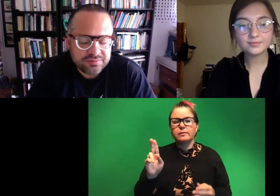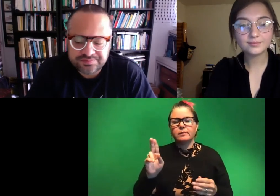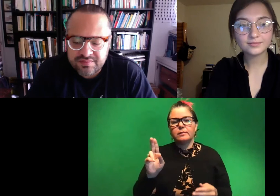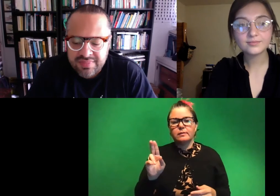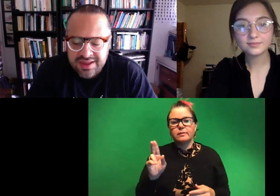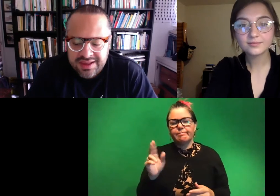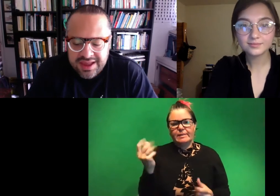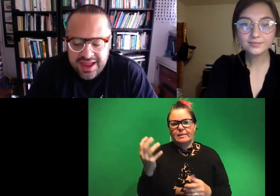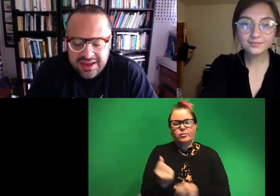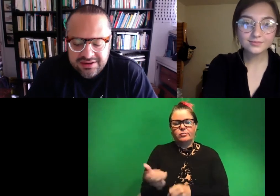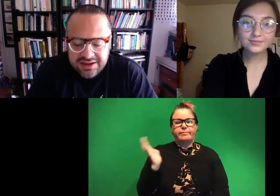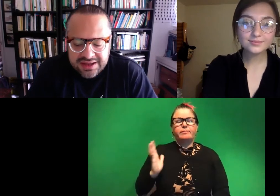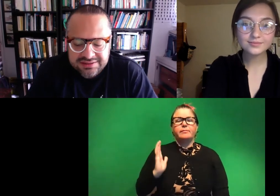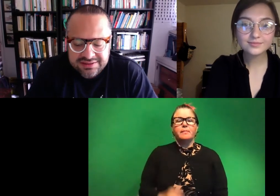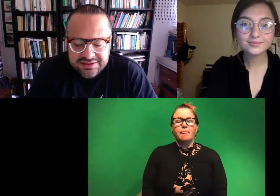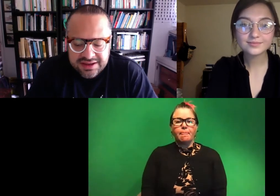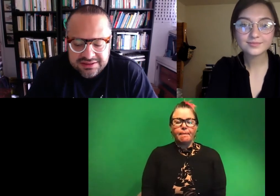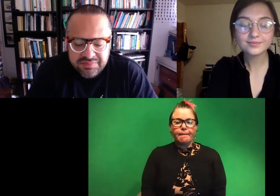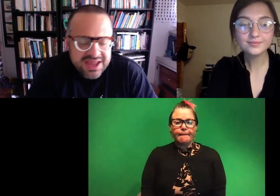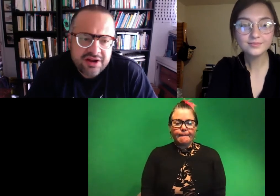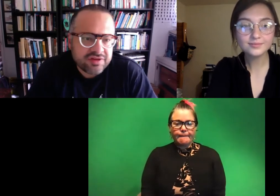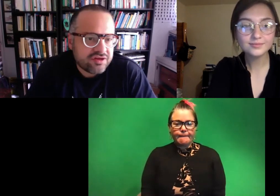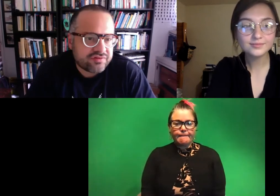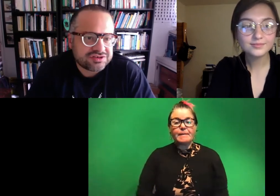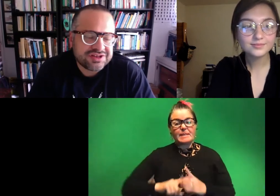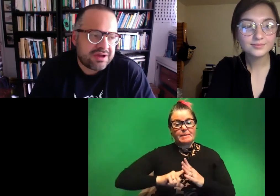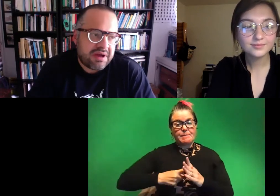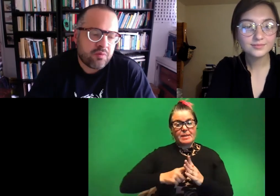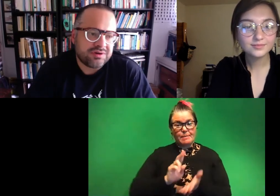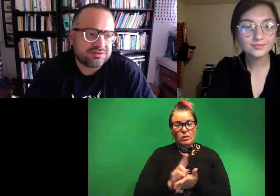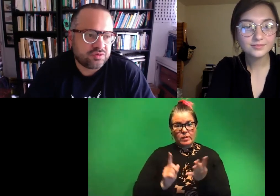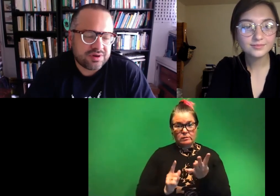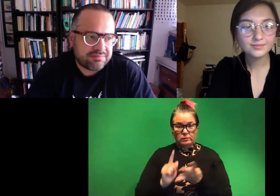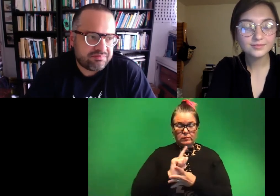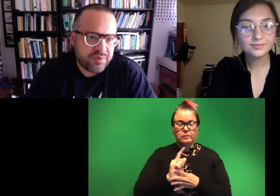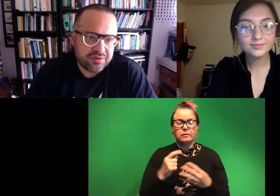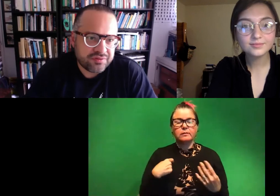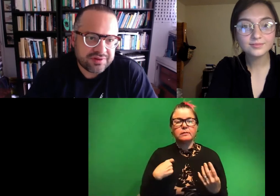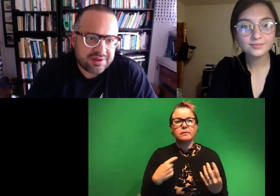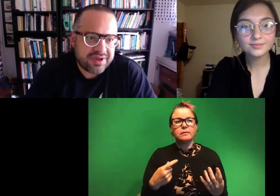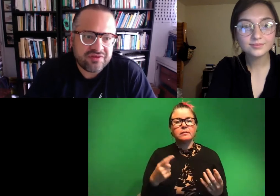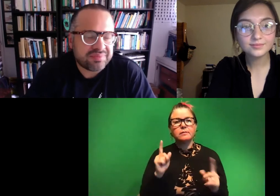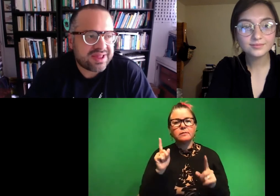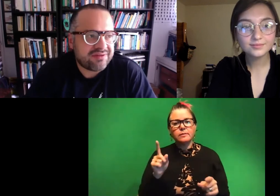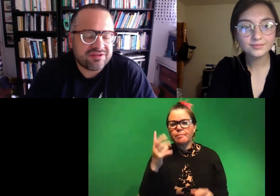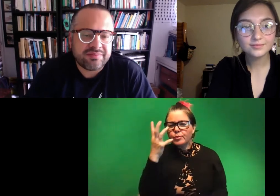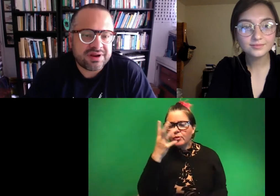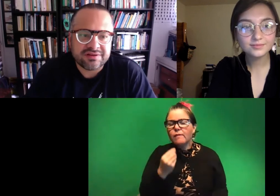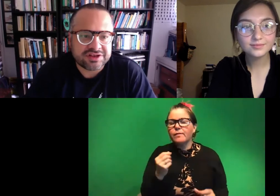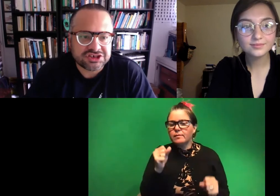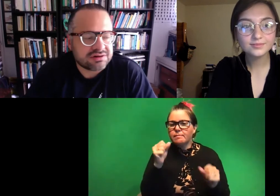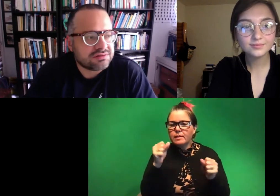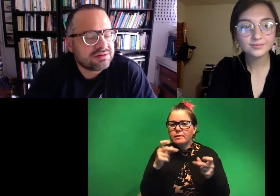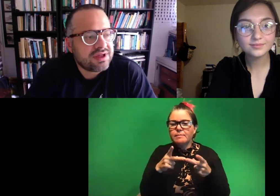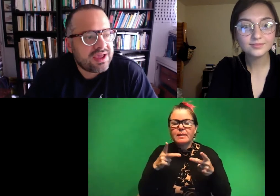ago. And at the beginning of the university, I went to a beautiful and amazing place in the middle